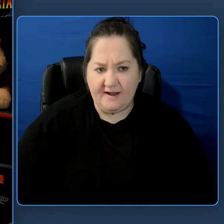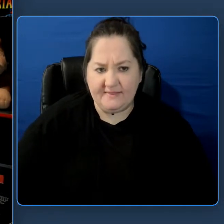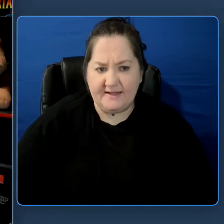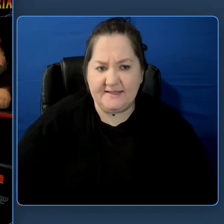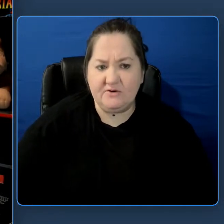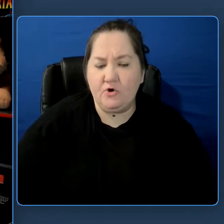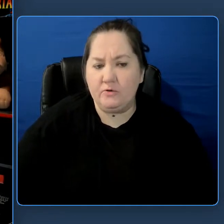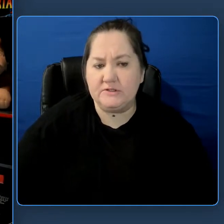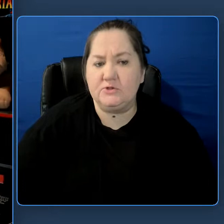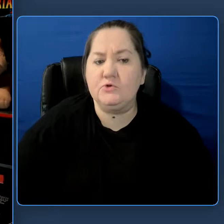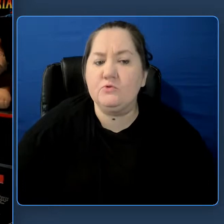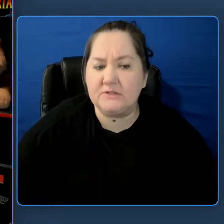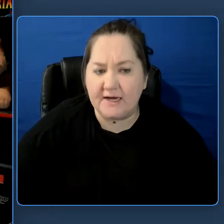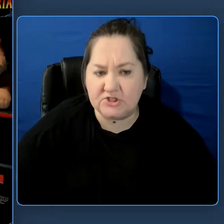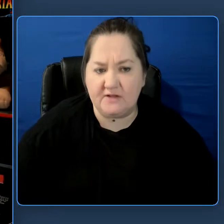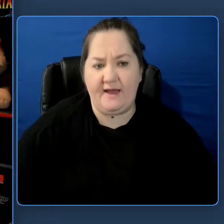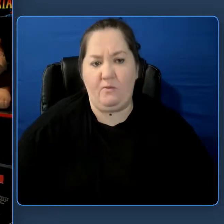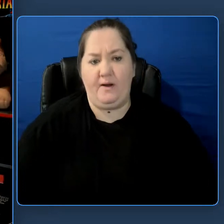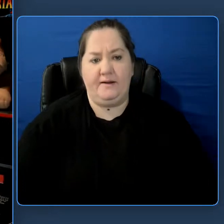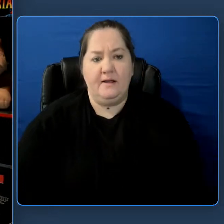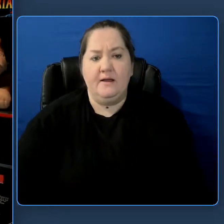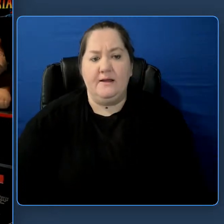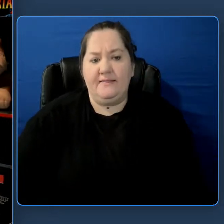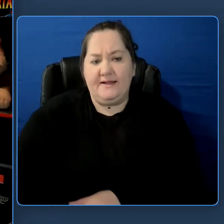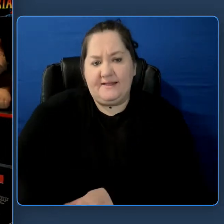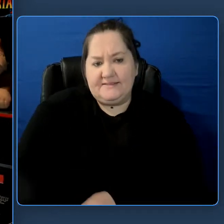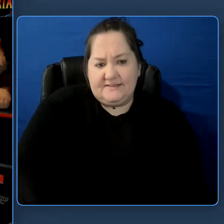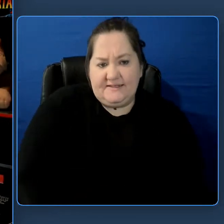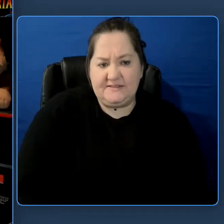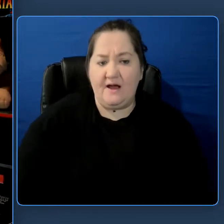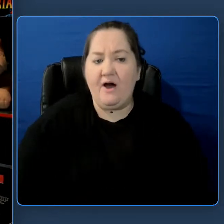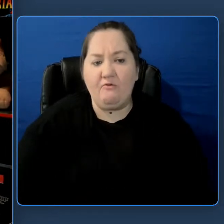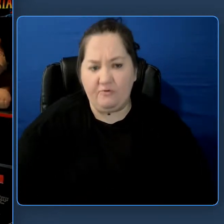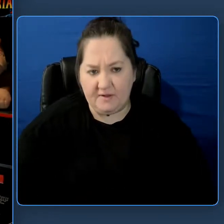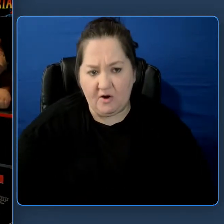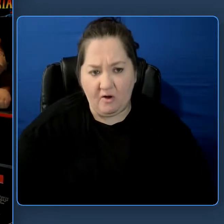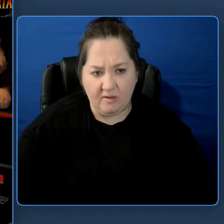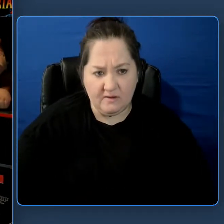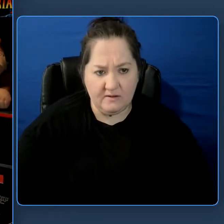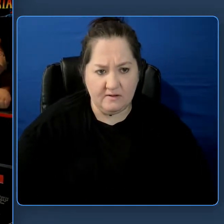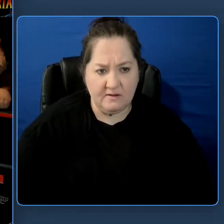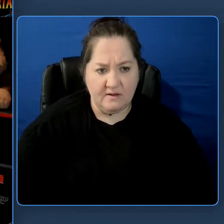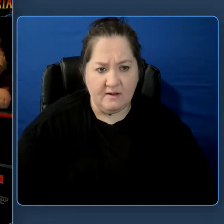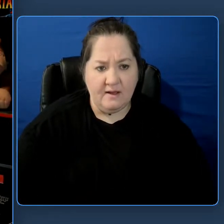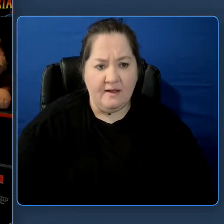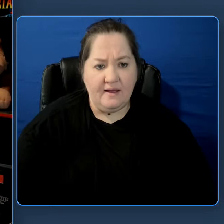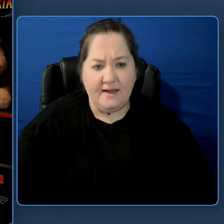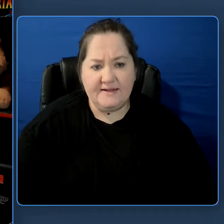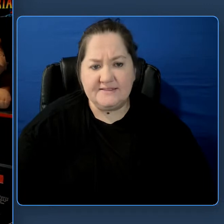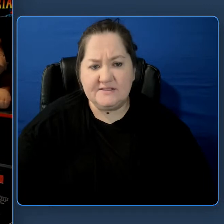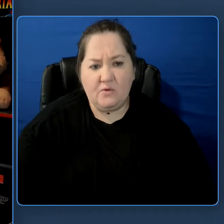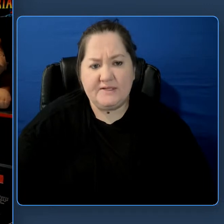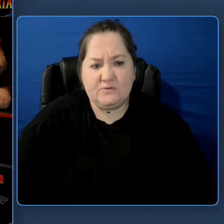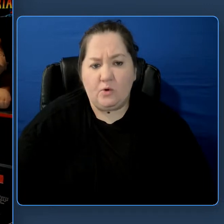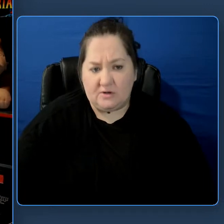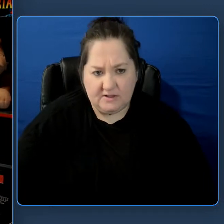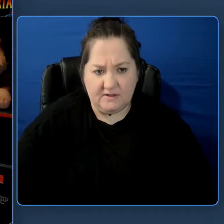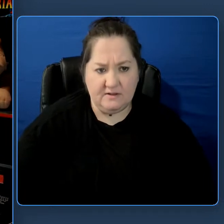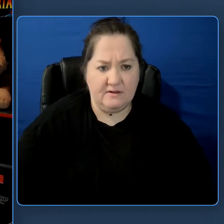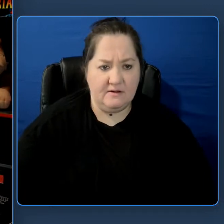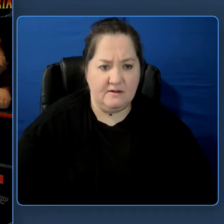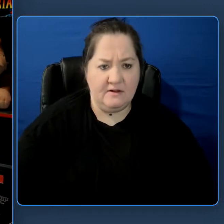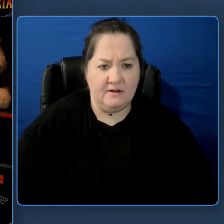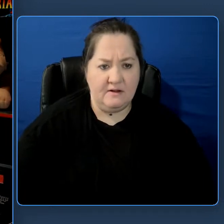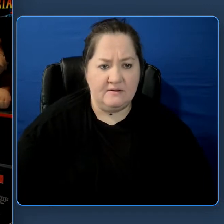blind person find that? They don't know to touch on that one, and it's not helpful at all. And it doesn't always